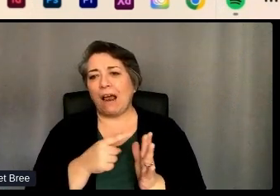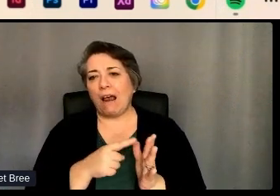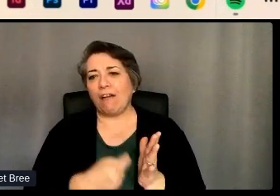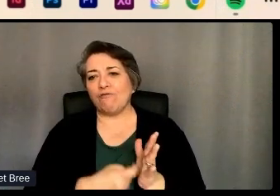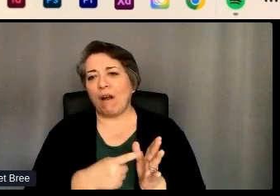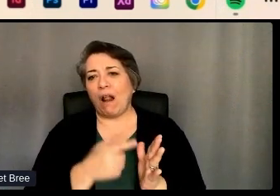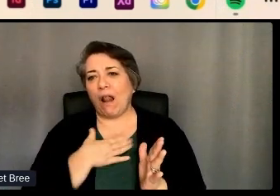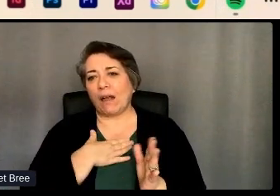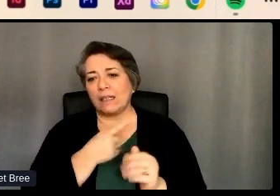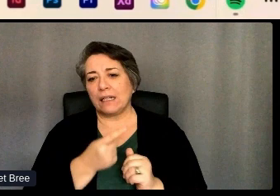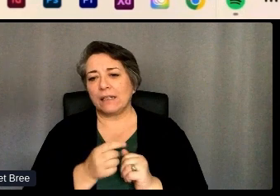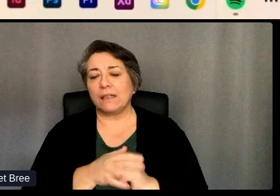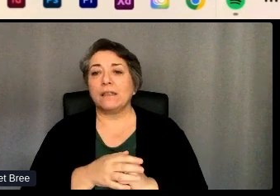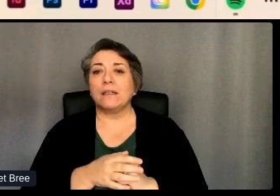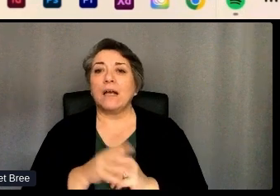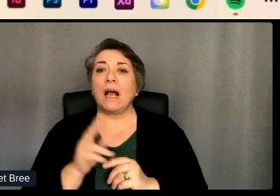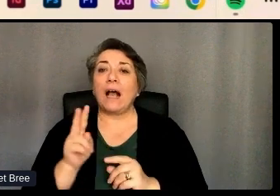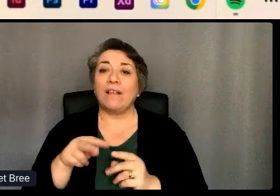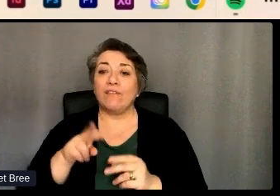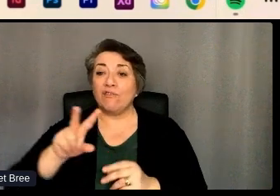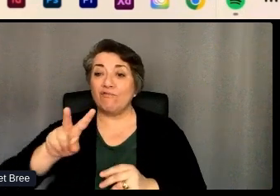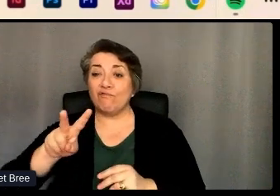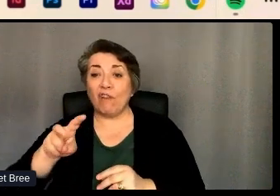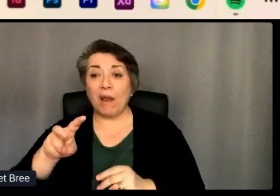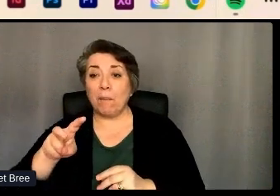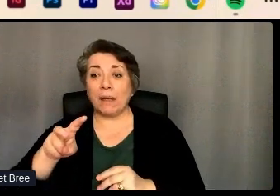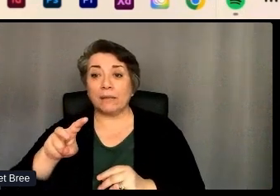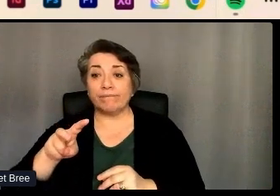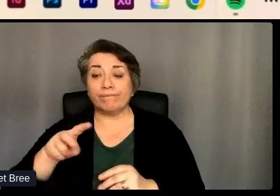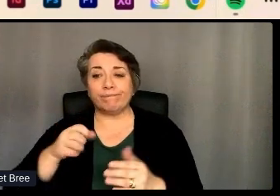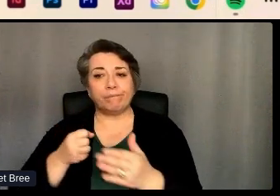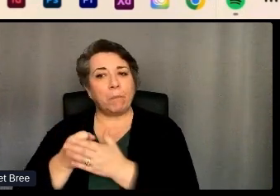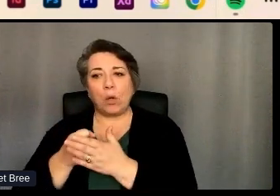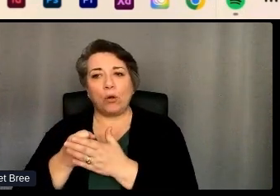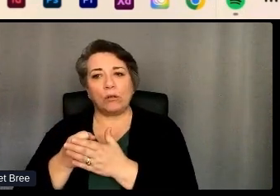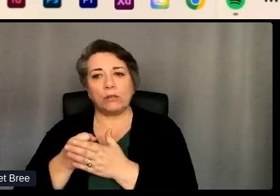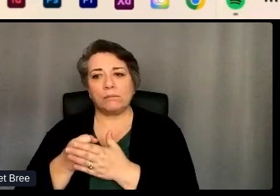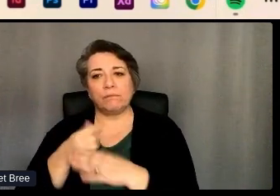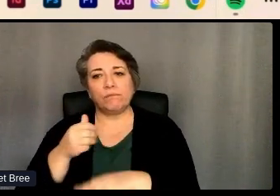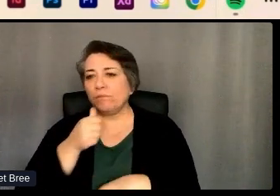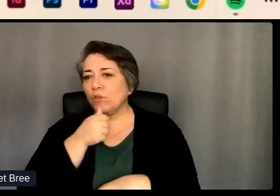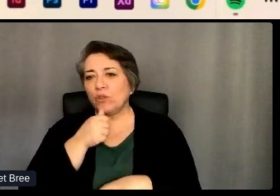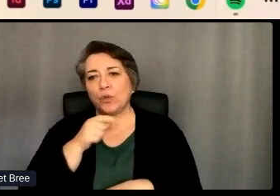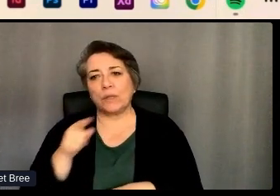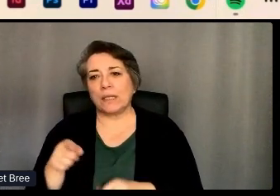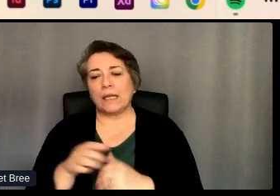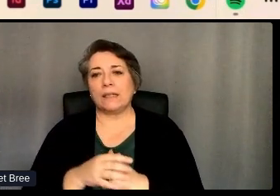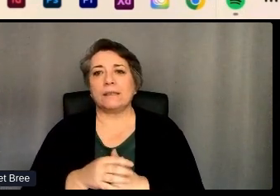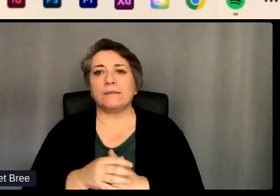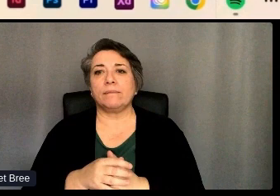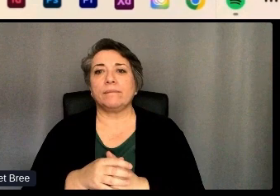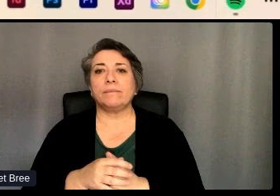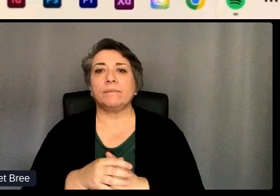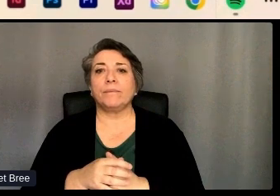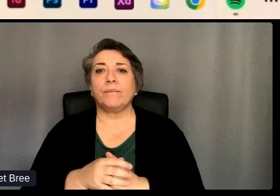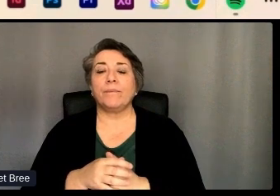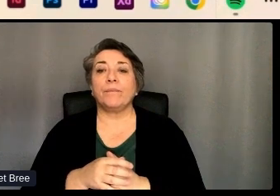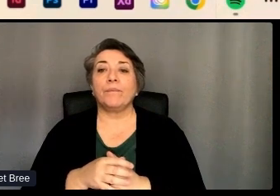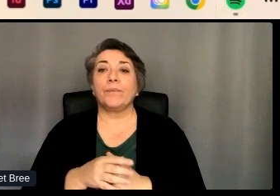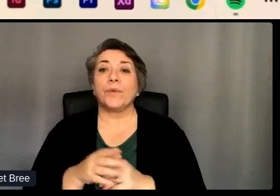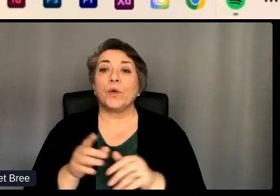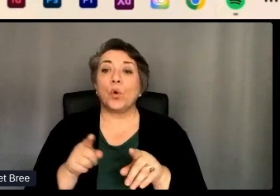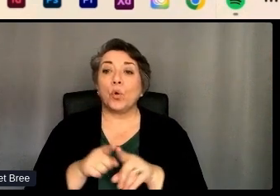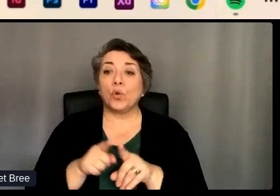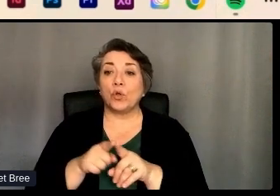basically disable the right button because Yara is not using that yet. And I also disable the